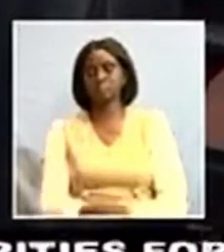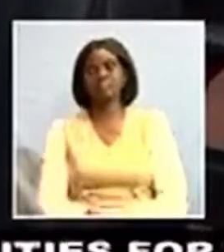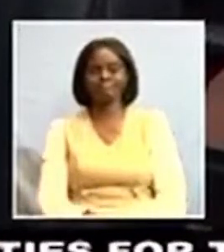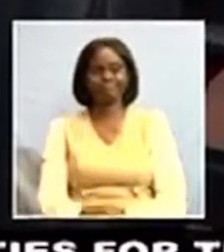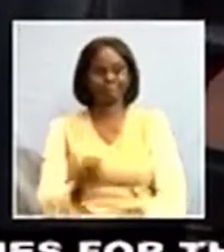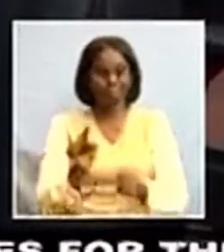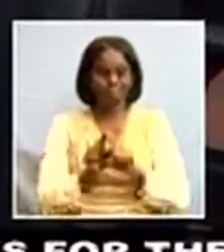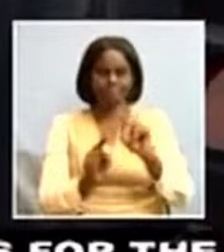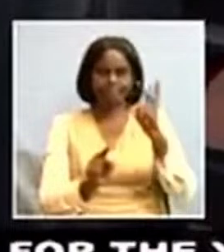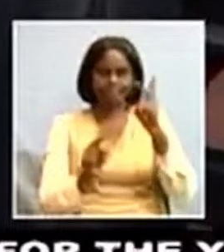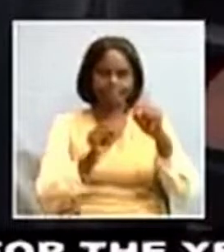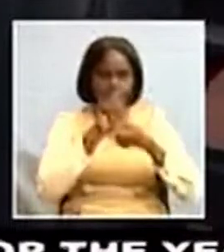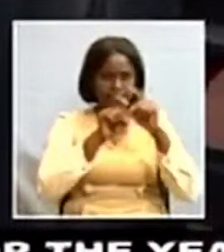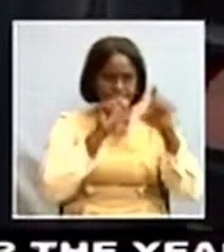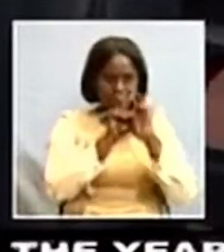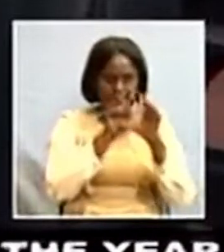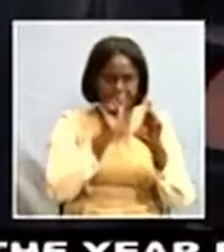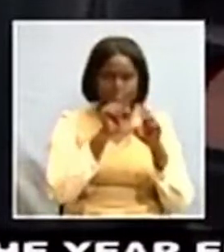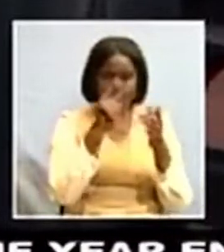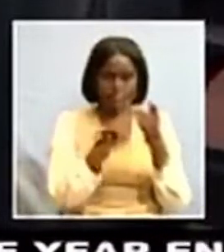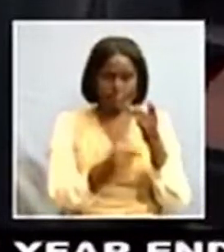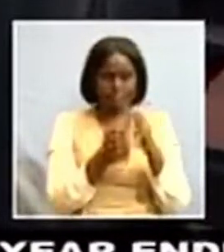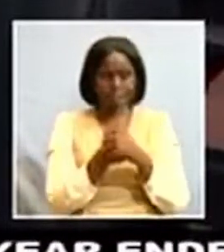the second question on this one is